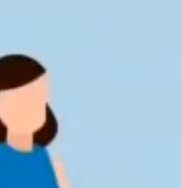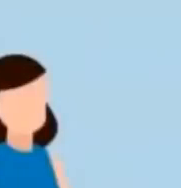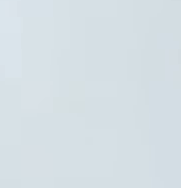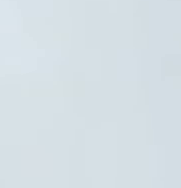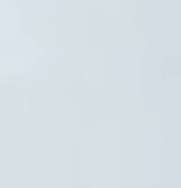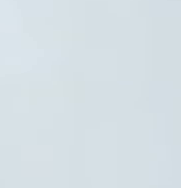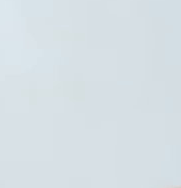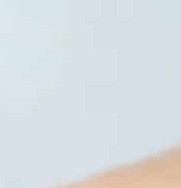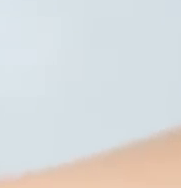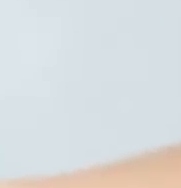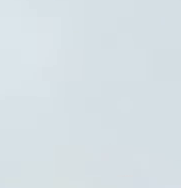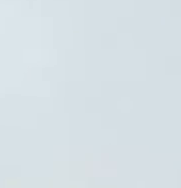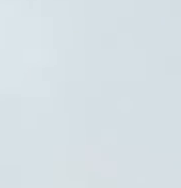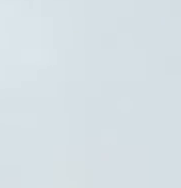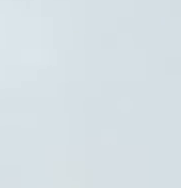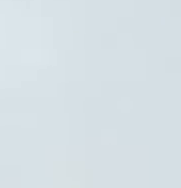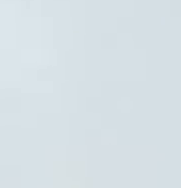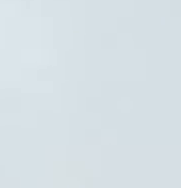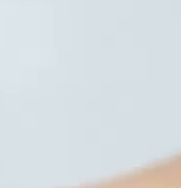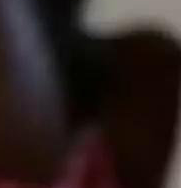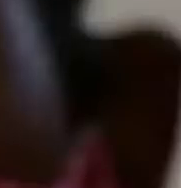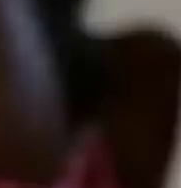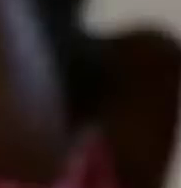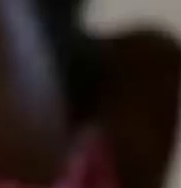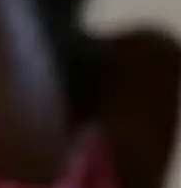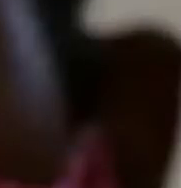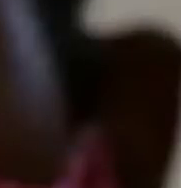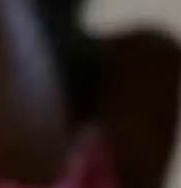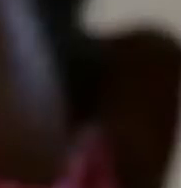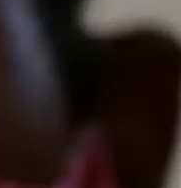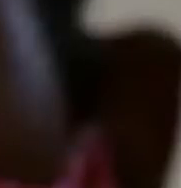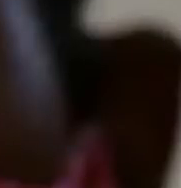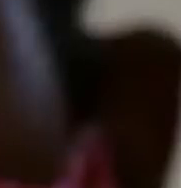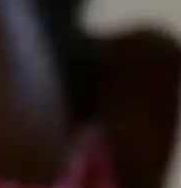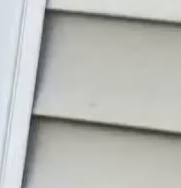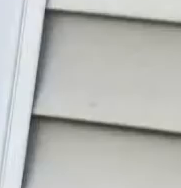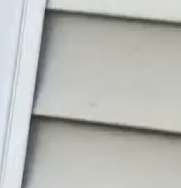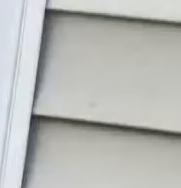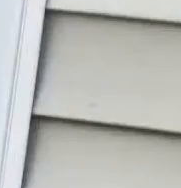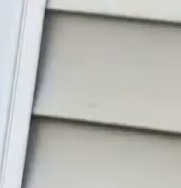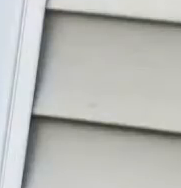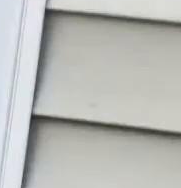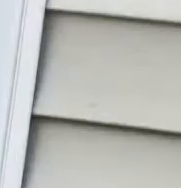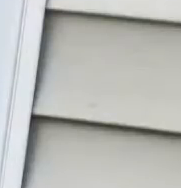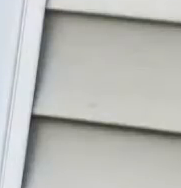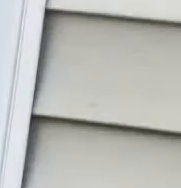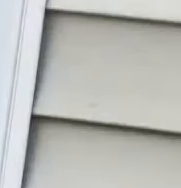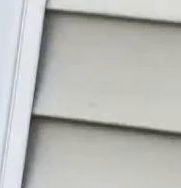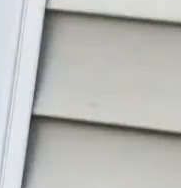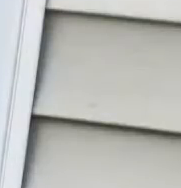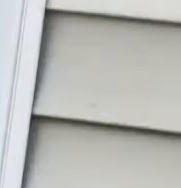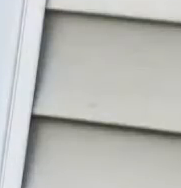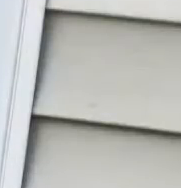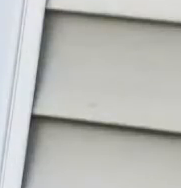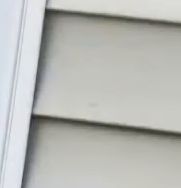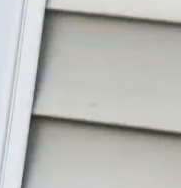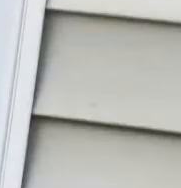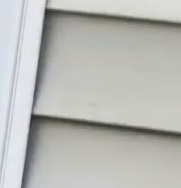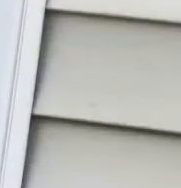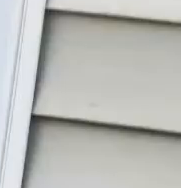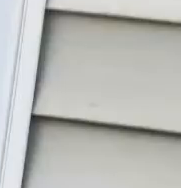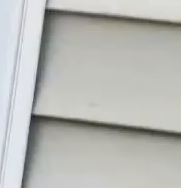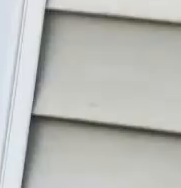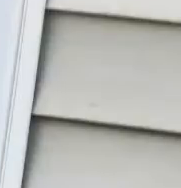distancing, proper hygiene measures, wearing your mask, shielding the vulnerable and elderly in